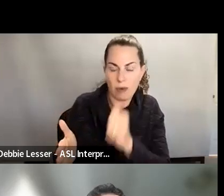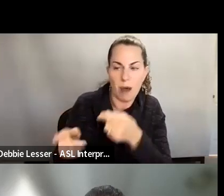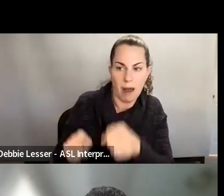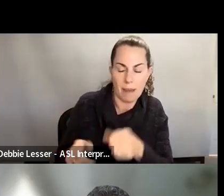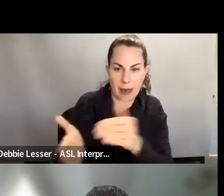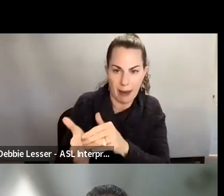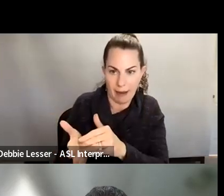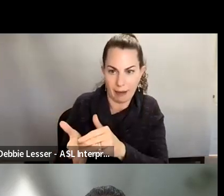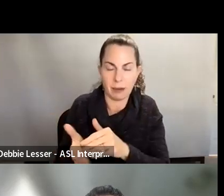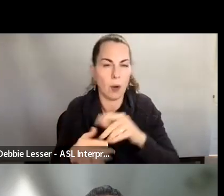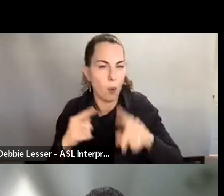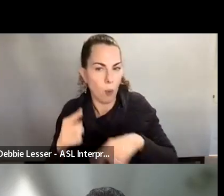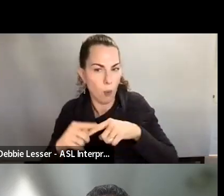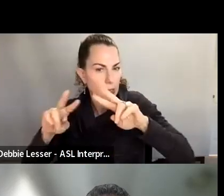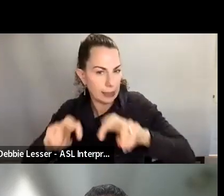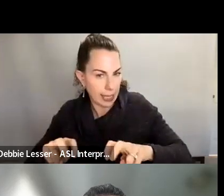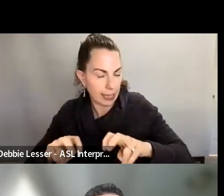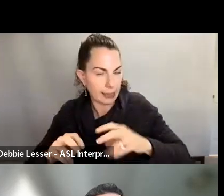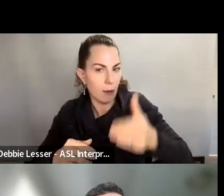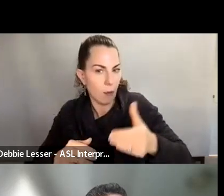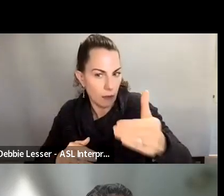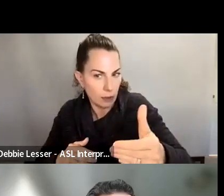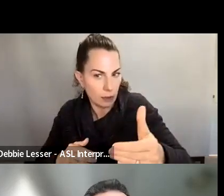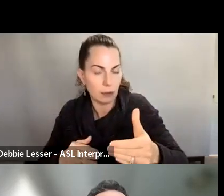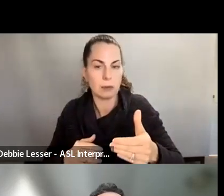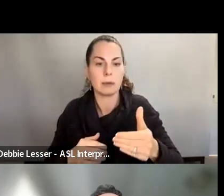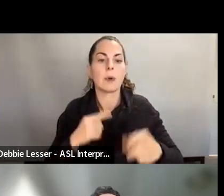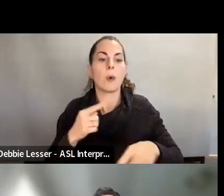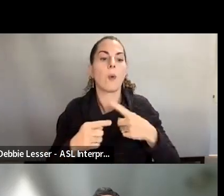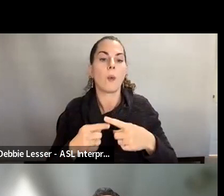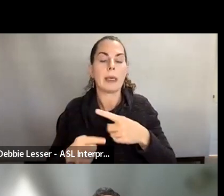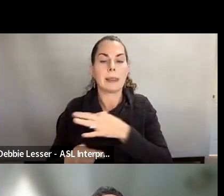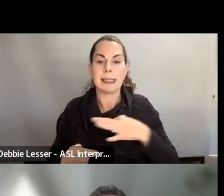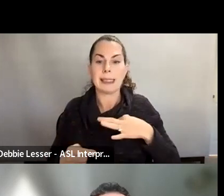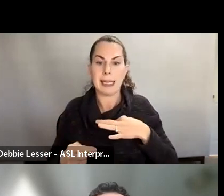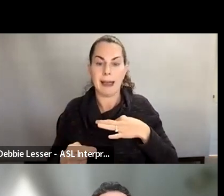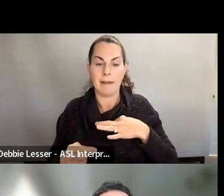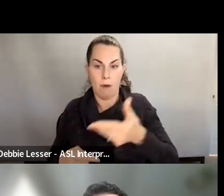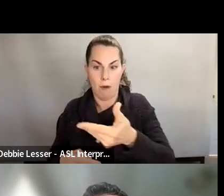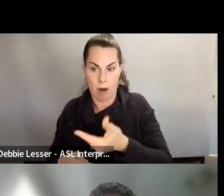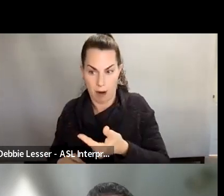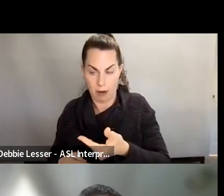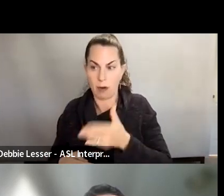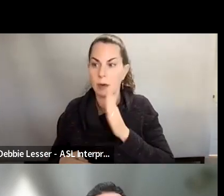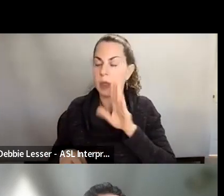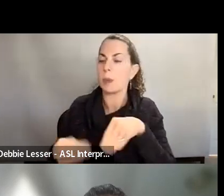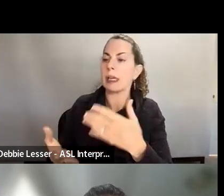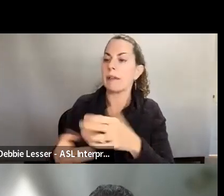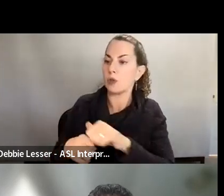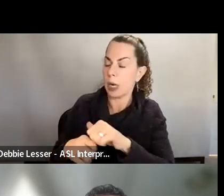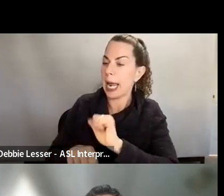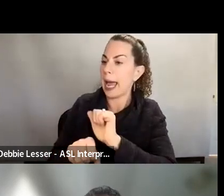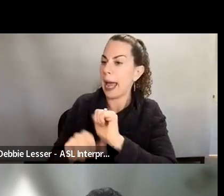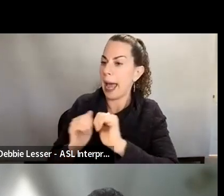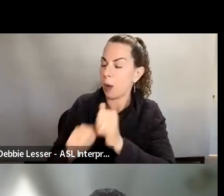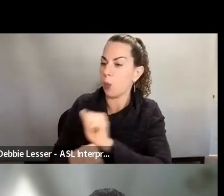assessment is when, right? When staff are onboarded, they'll be given training on how to work with an interpreter, how to require